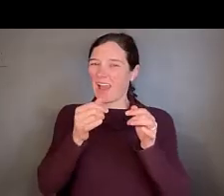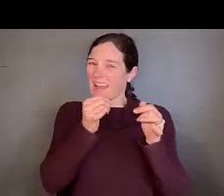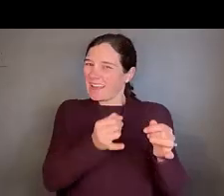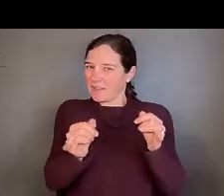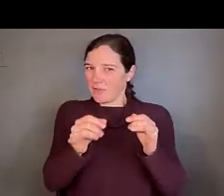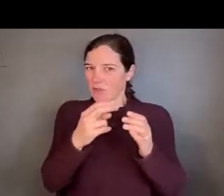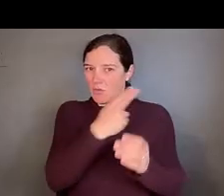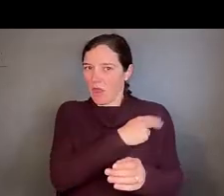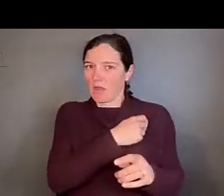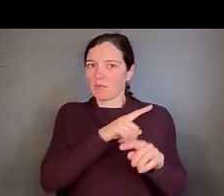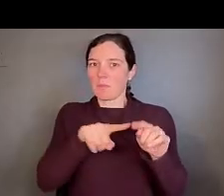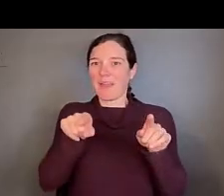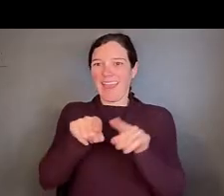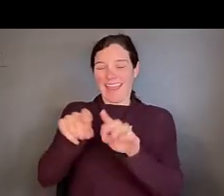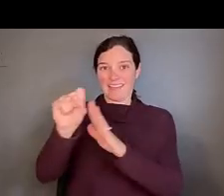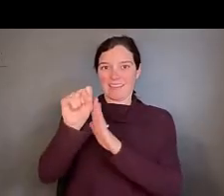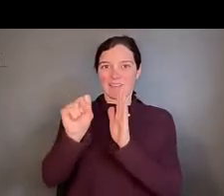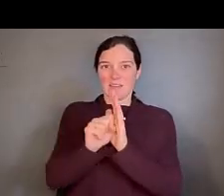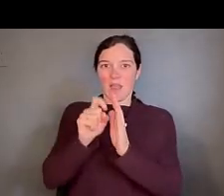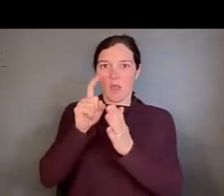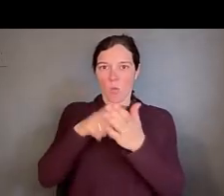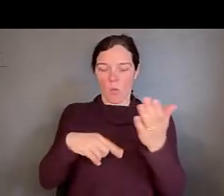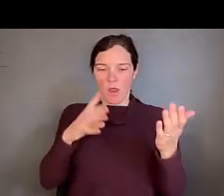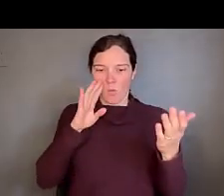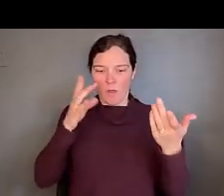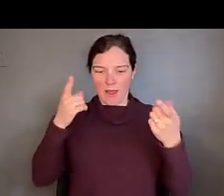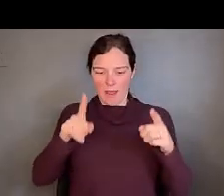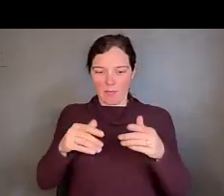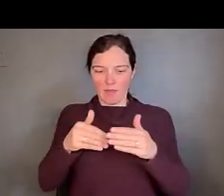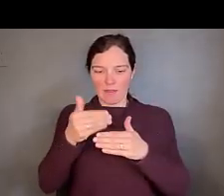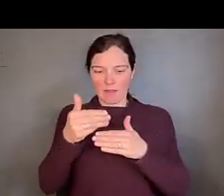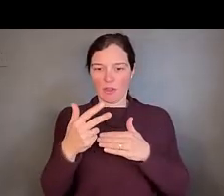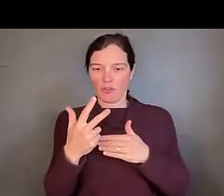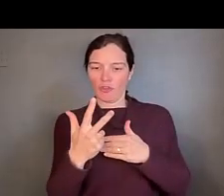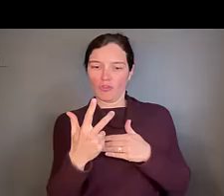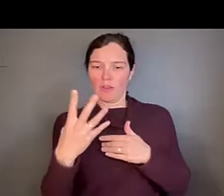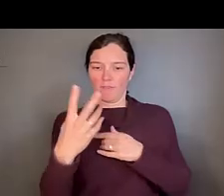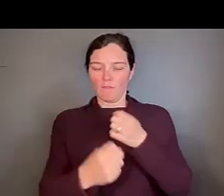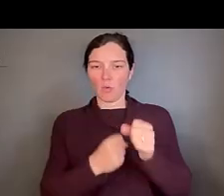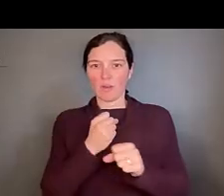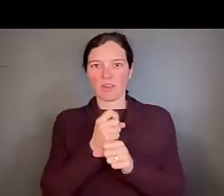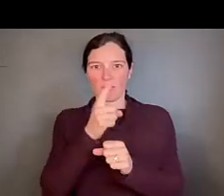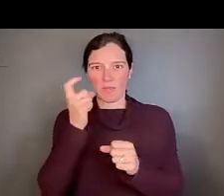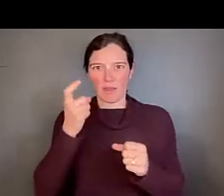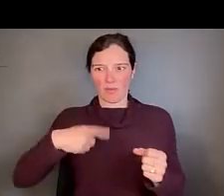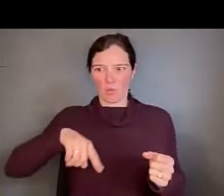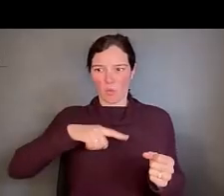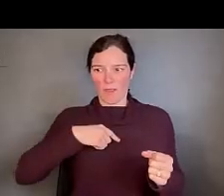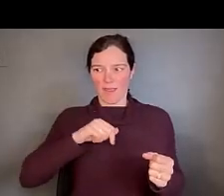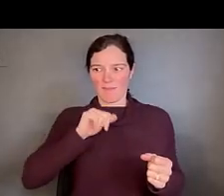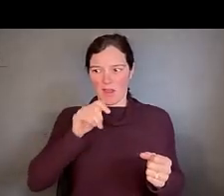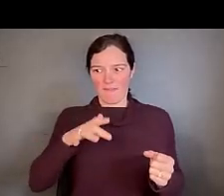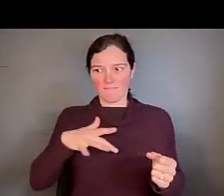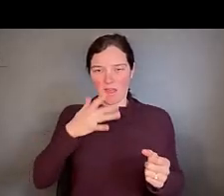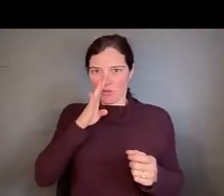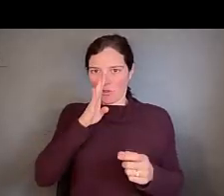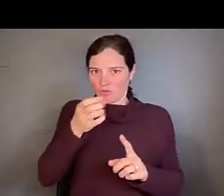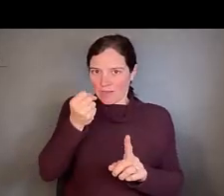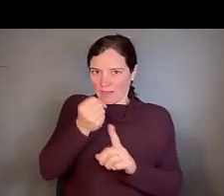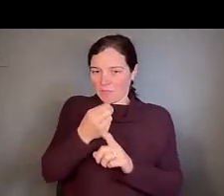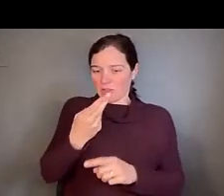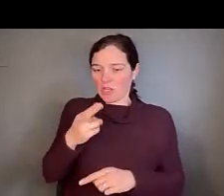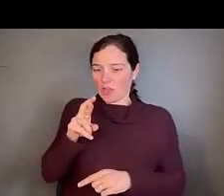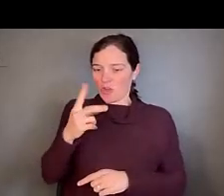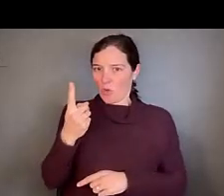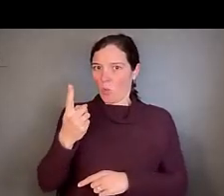state, what's going to happen over the next 3 to 4 years, because we haven't felt the direct impacts of HR1